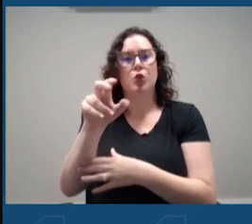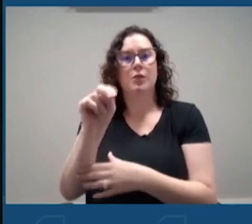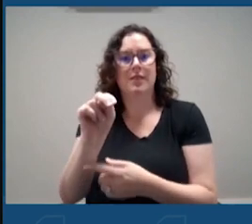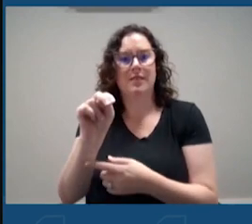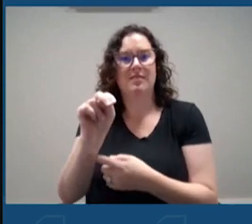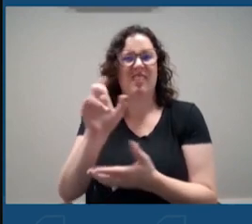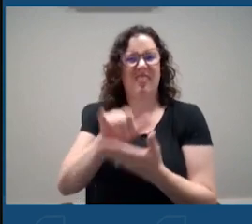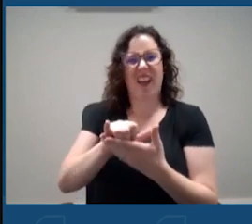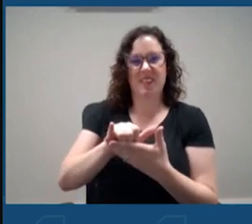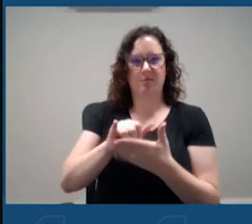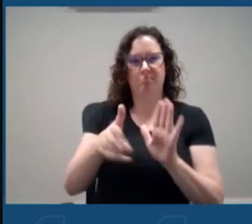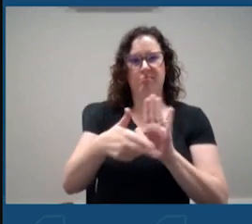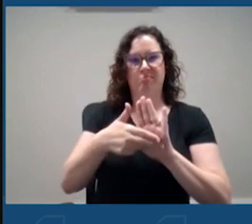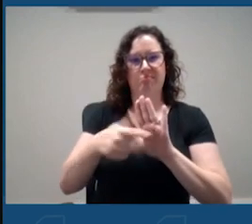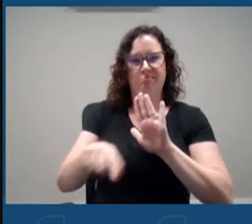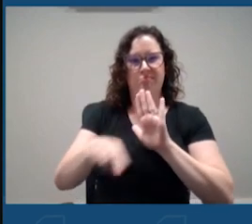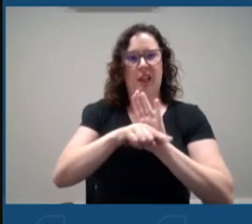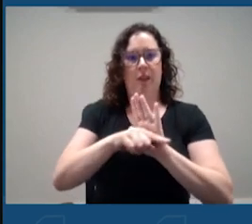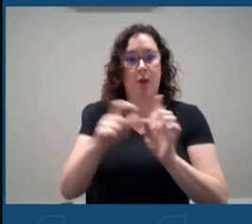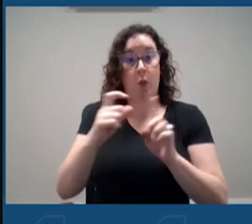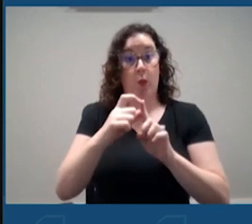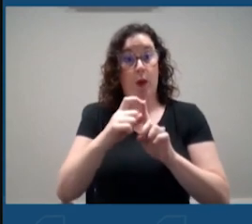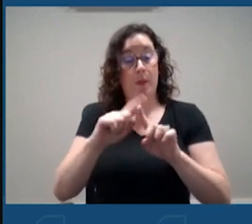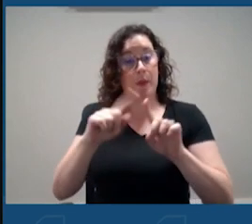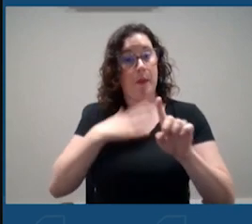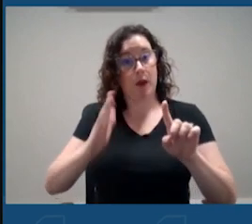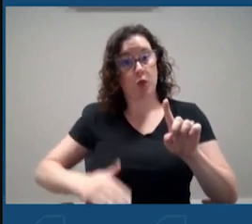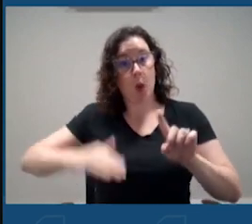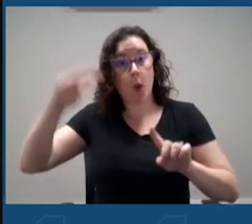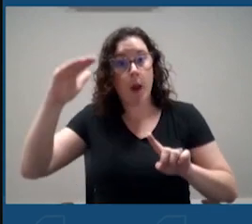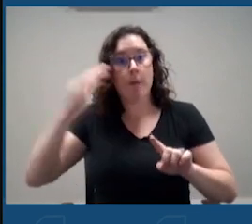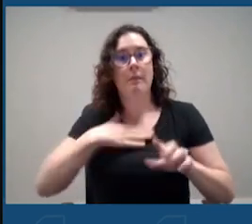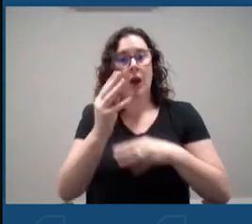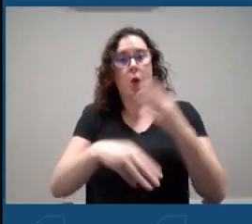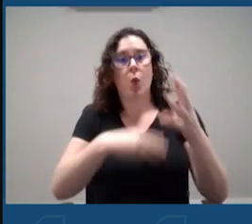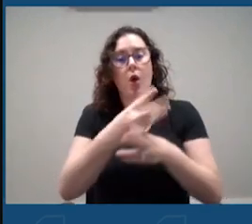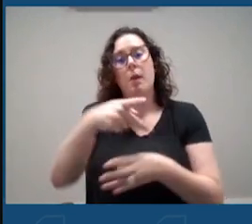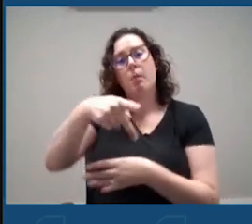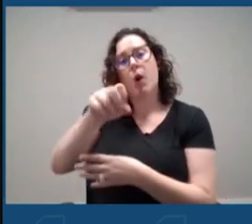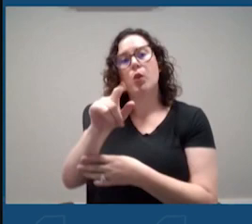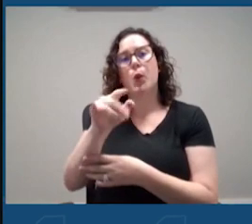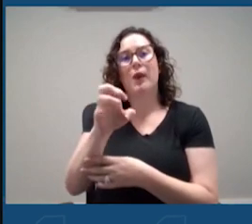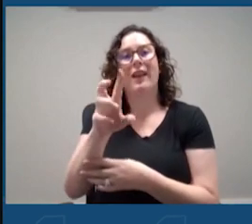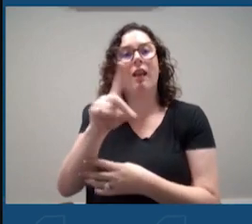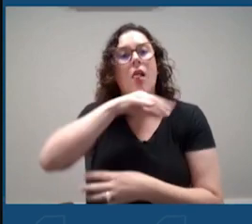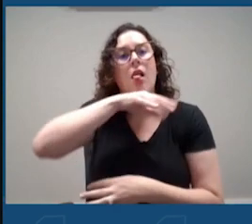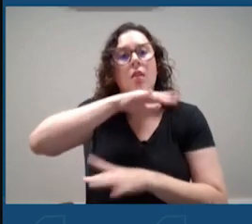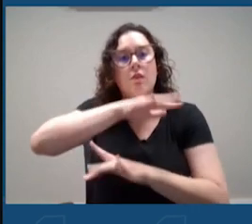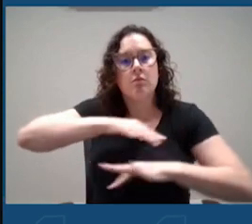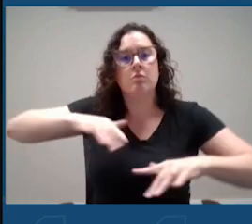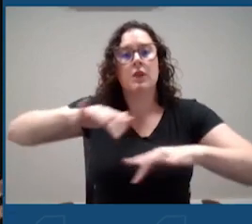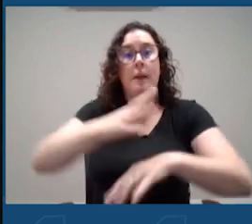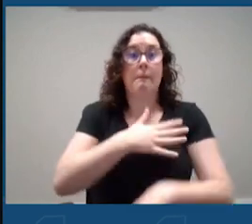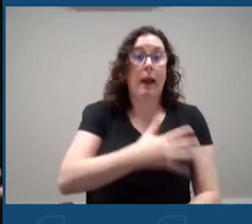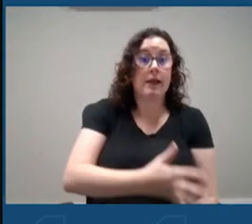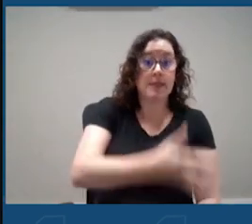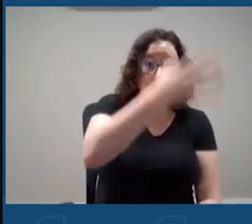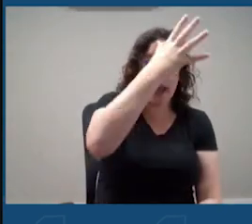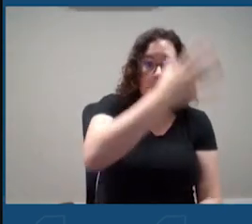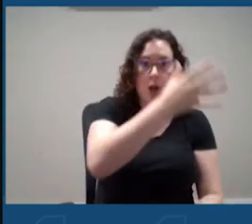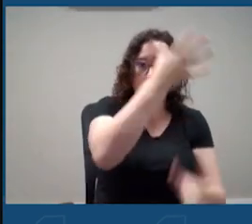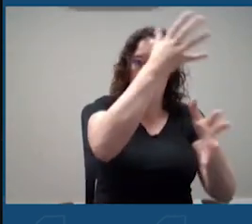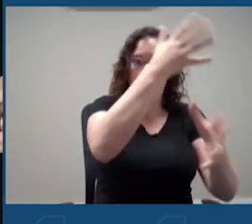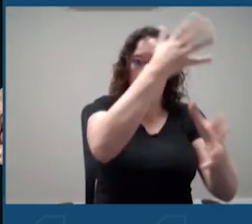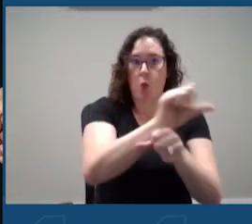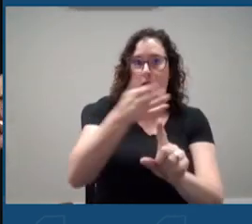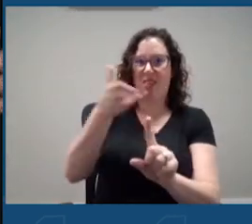was polluted. My dad worked at the steel plant. My grandpa worked at the steel plant. We drive by day, and you could not see the color